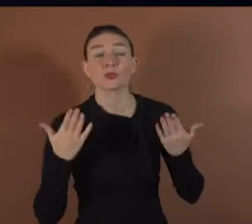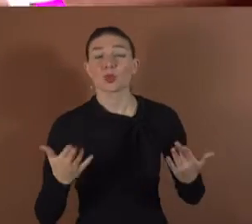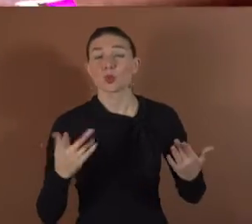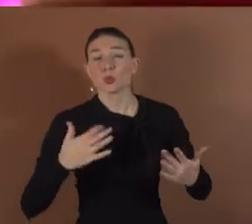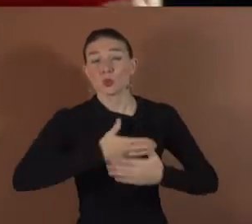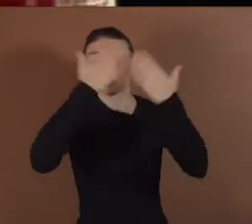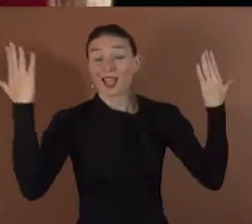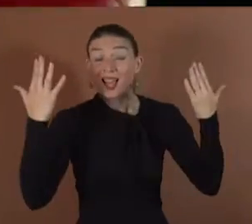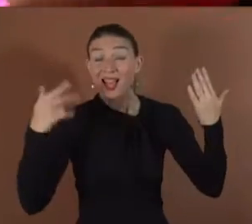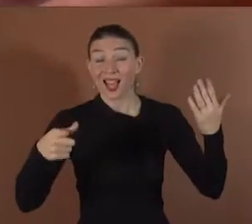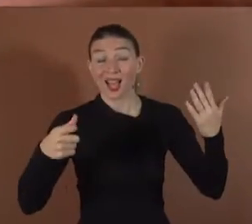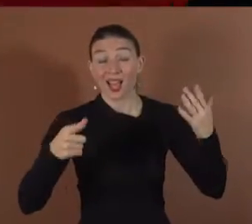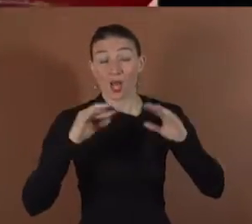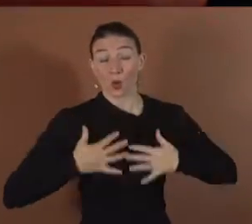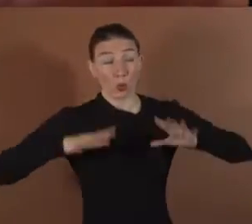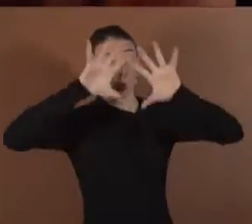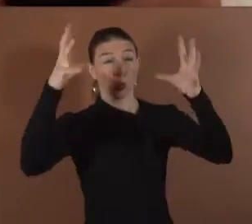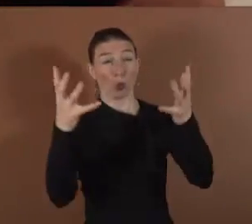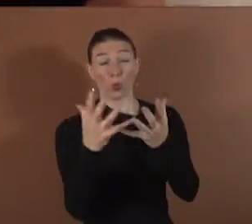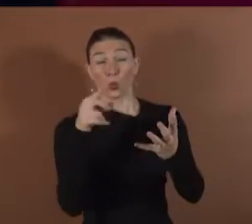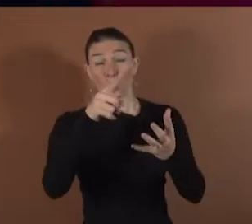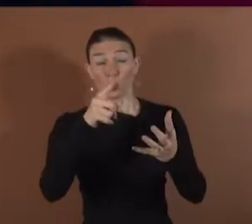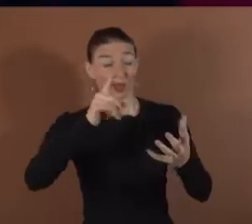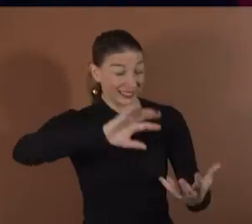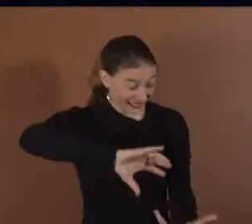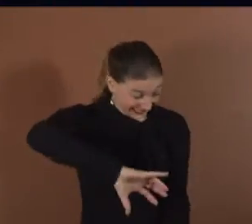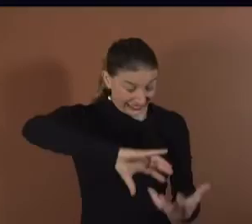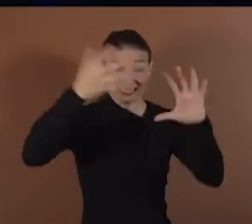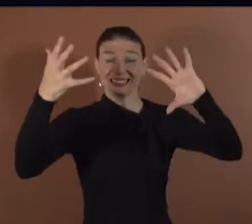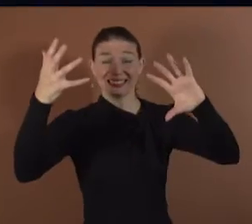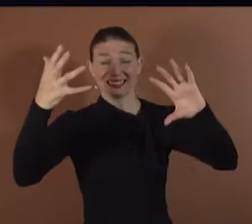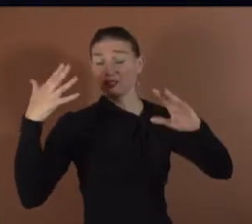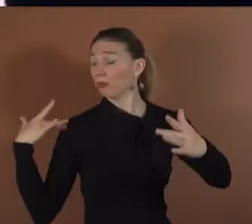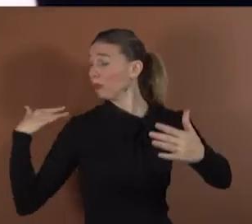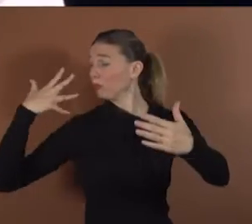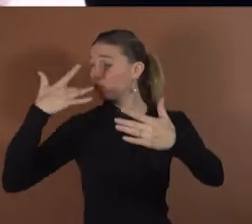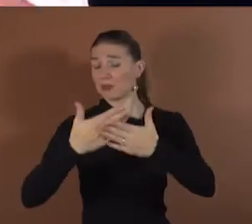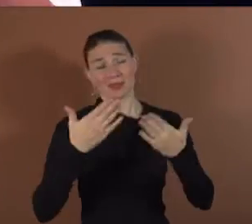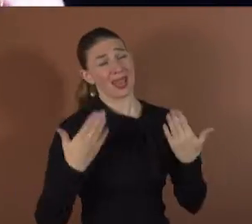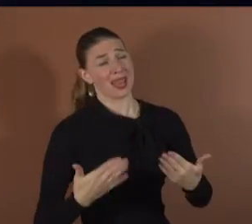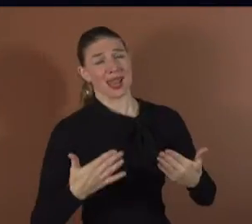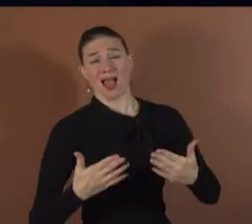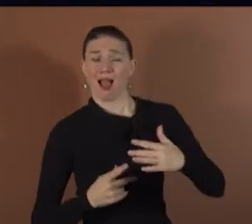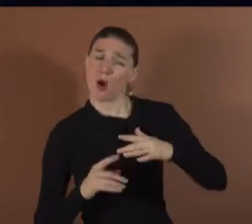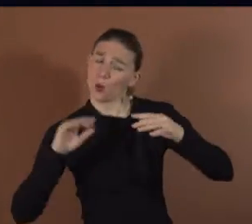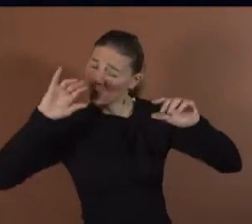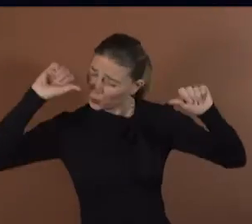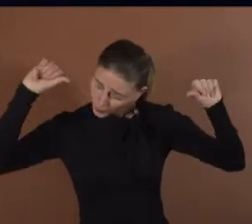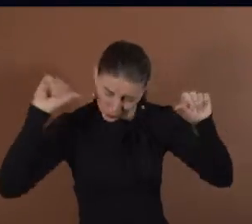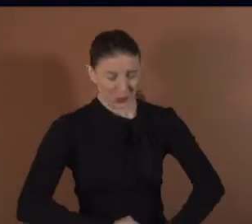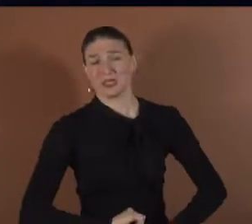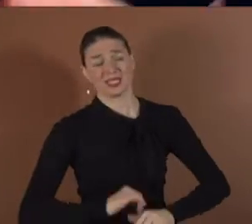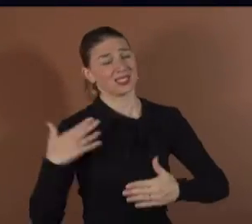I would say that the challenge to address catastrophic climate change is more important and bigger